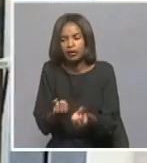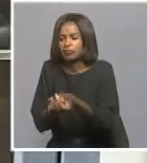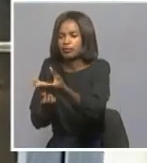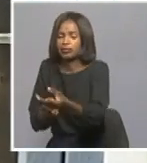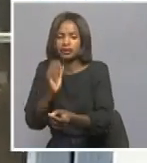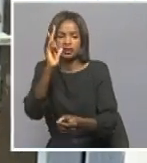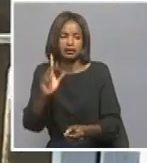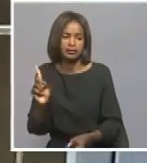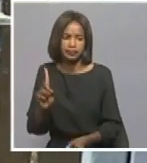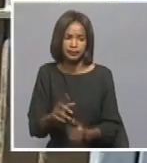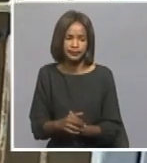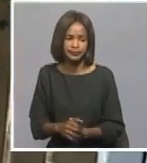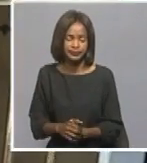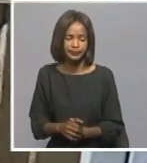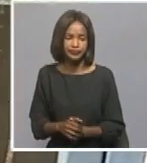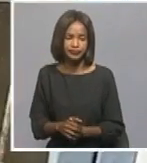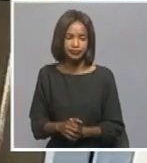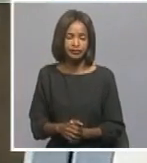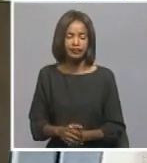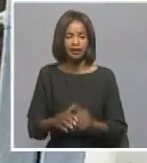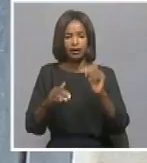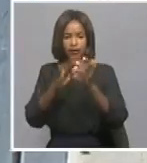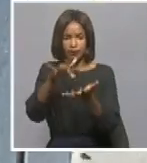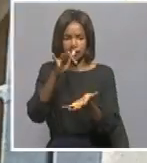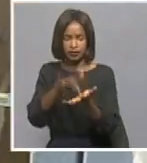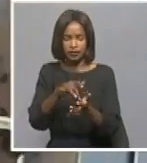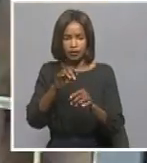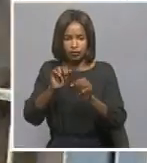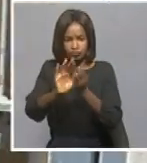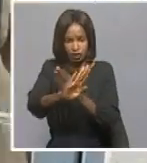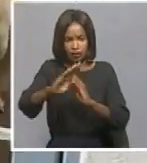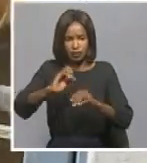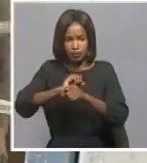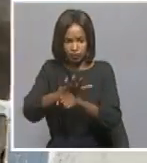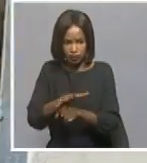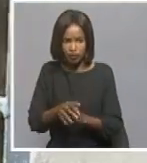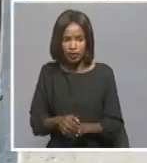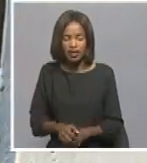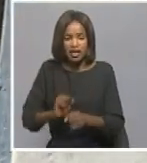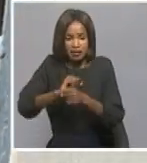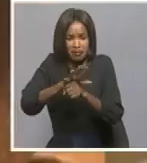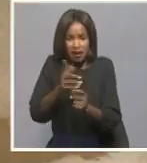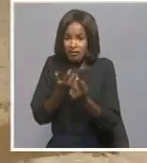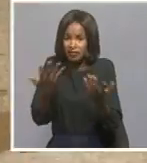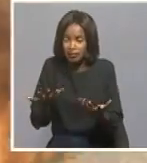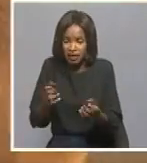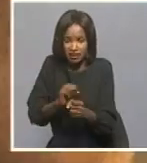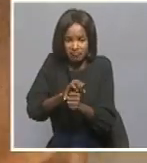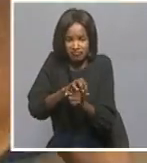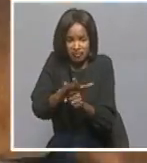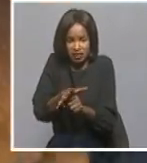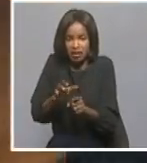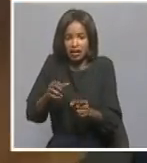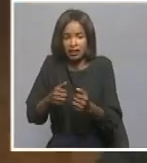According to the Centers for Disease Control and Prevention, coronaviruses are a large family of viruses, with some